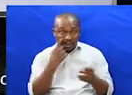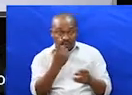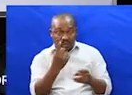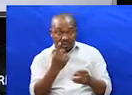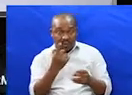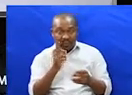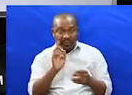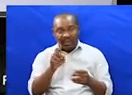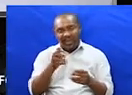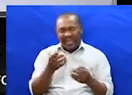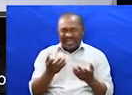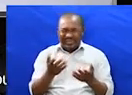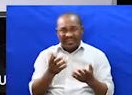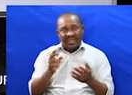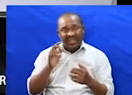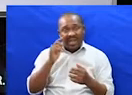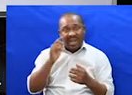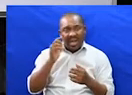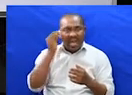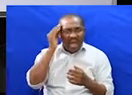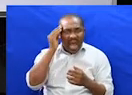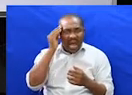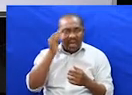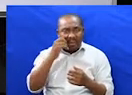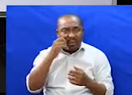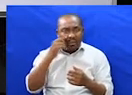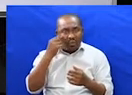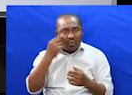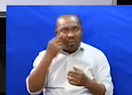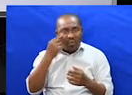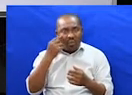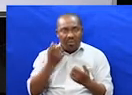blue, a dark blue, orange, and red.